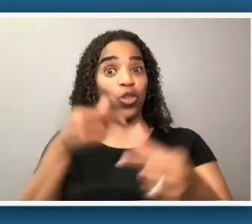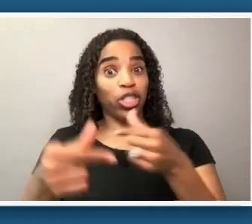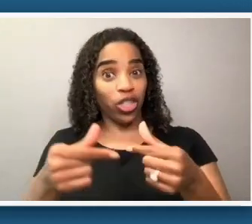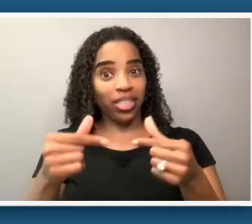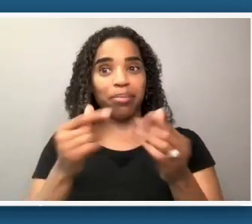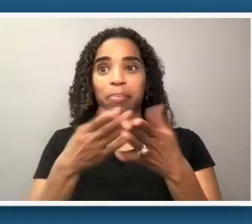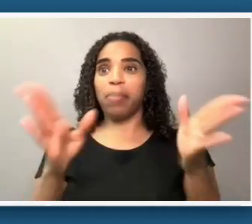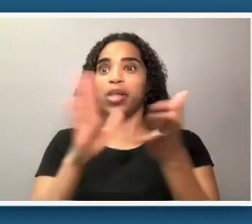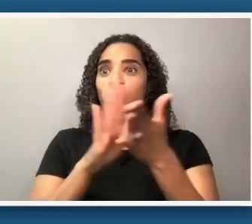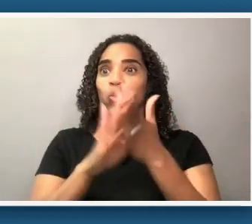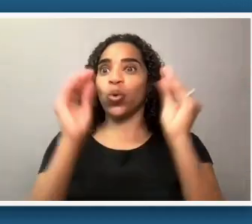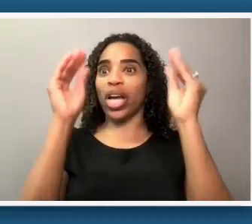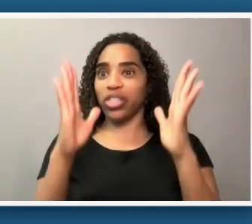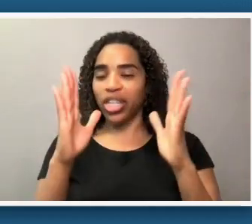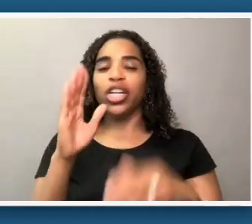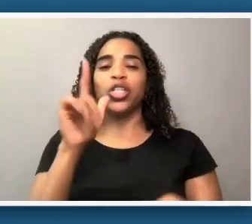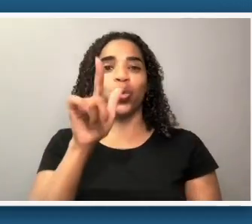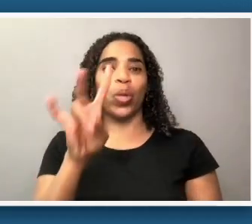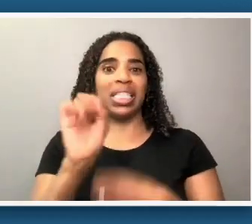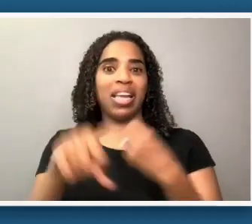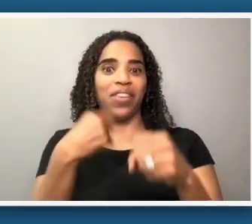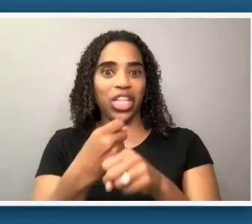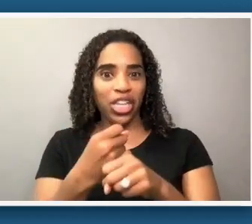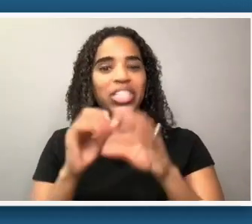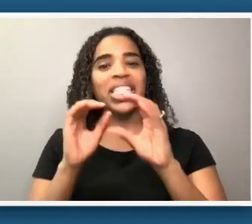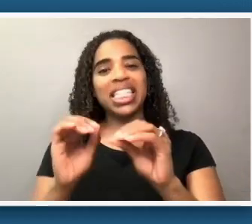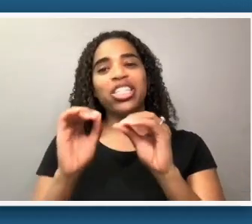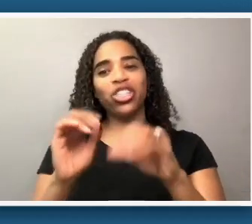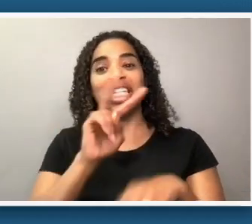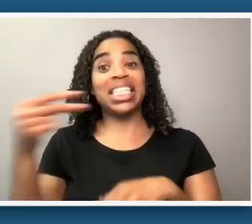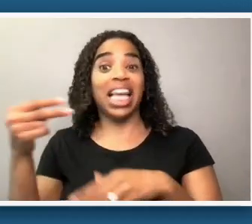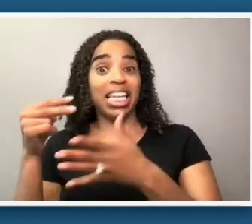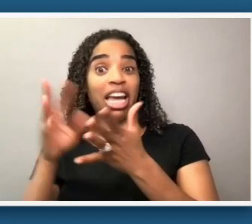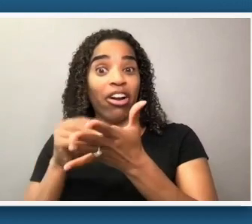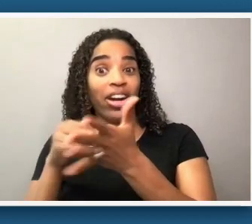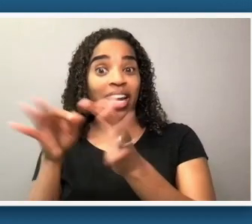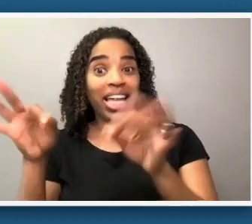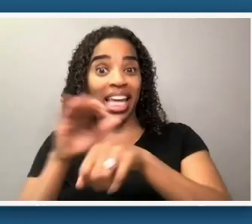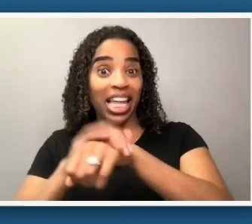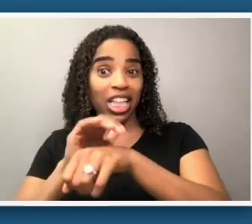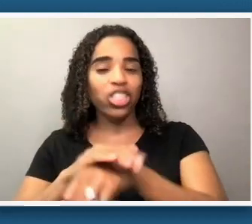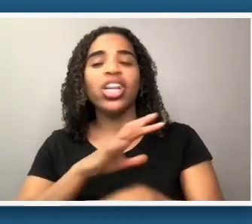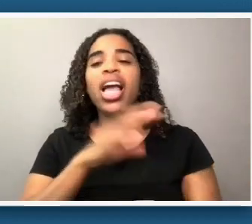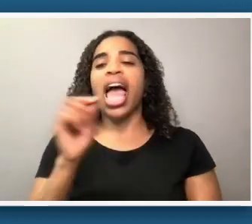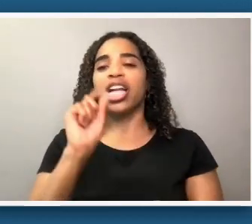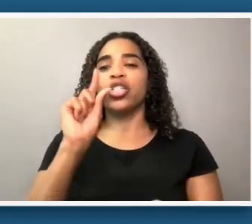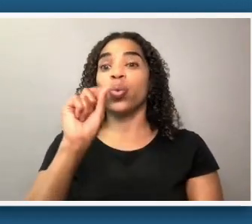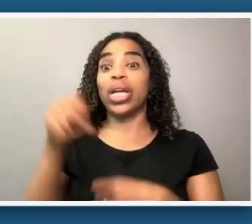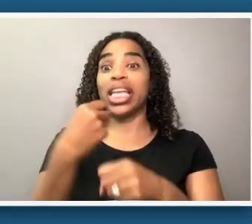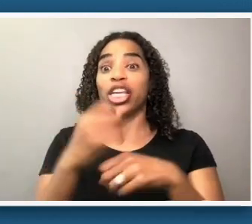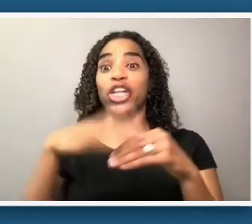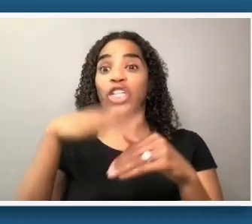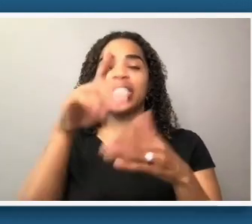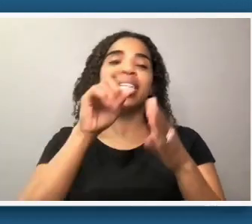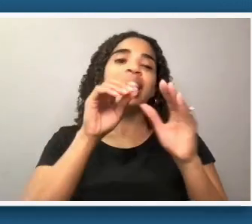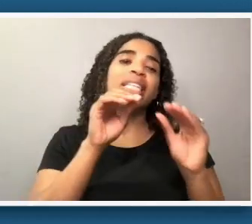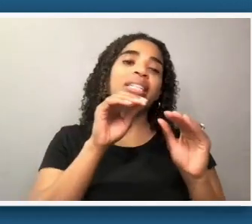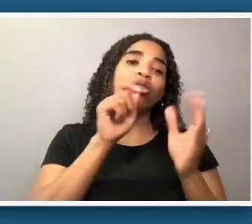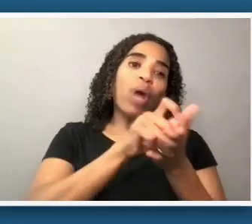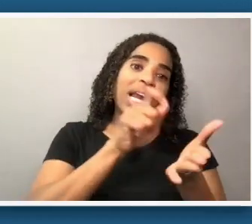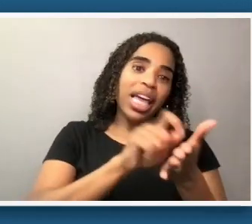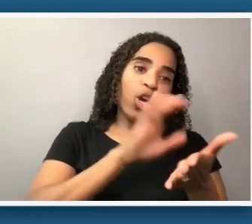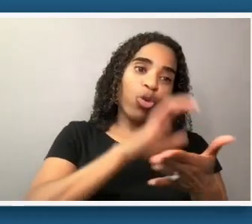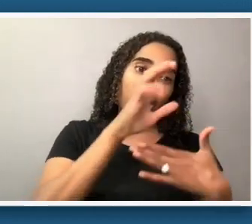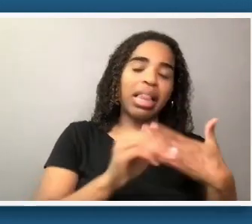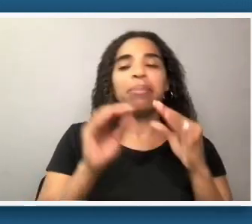years experience teaching secondary English and 20 years experience writing curriculum and teaching teachers.